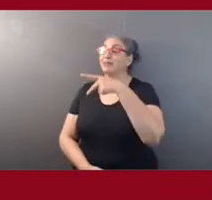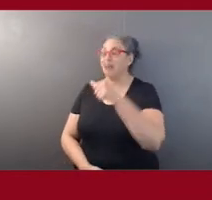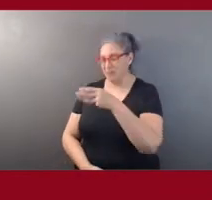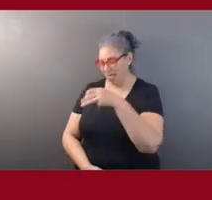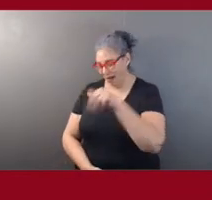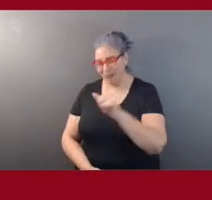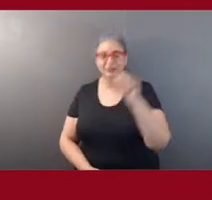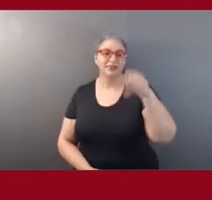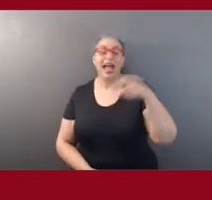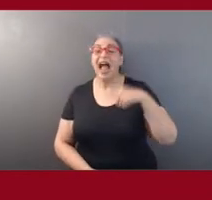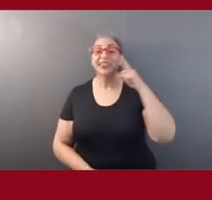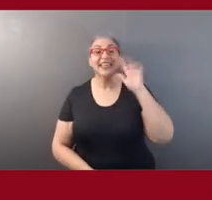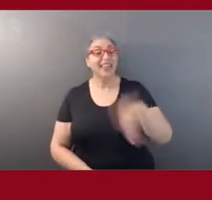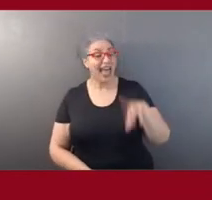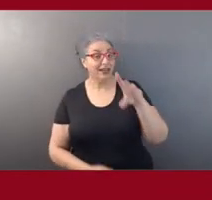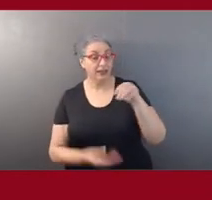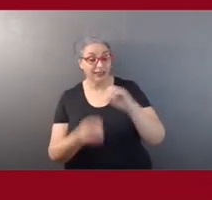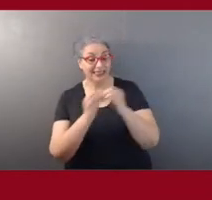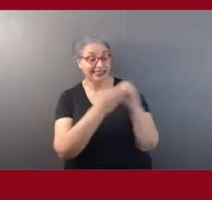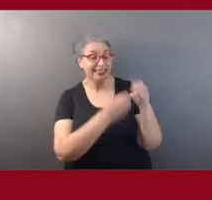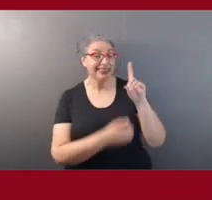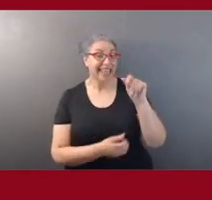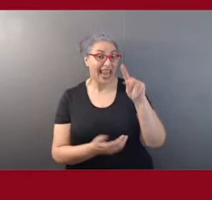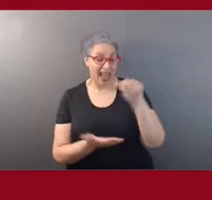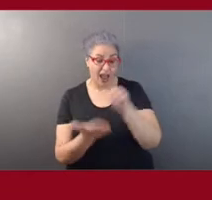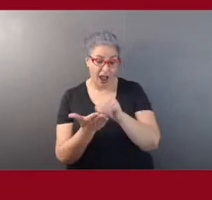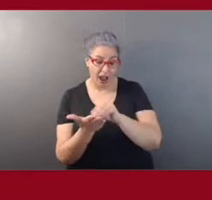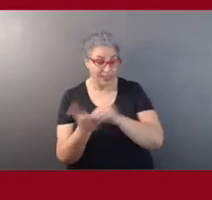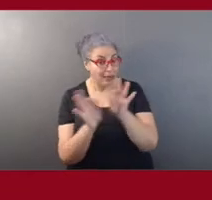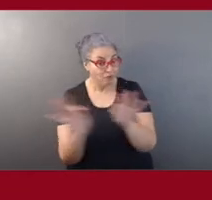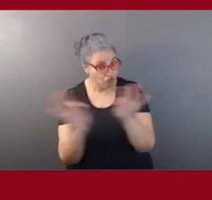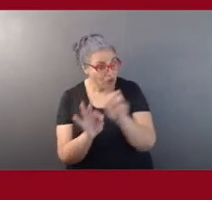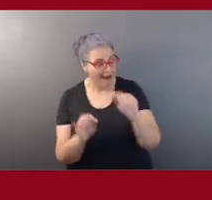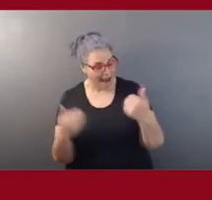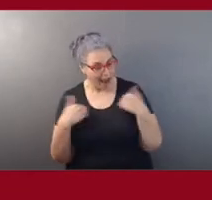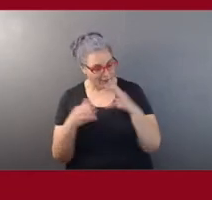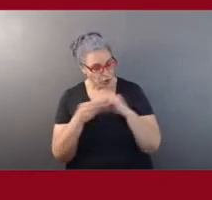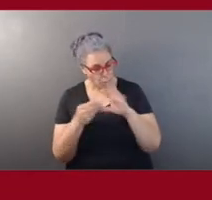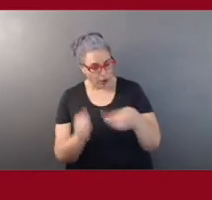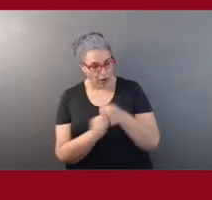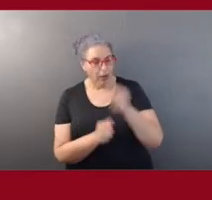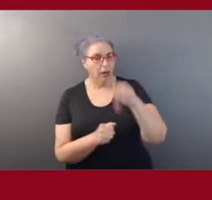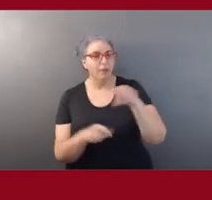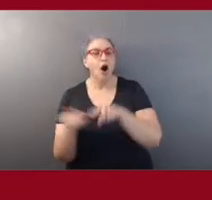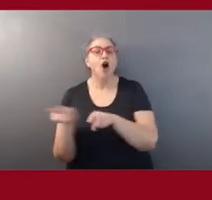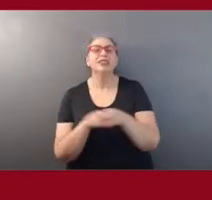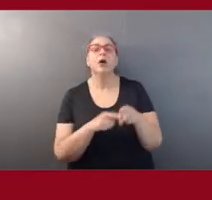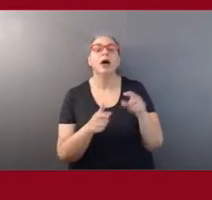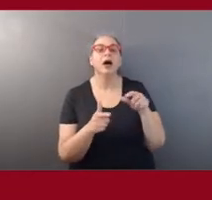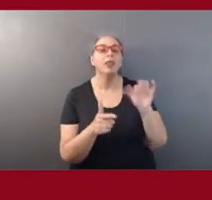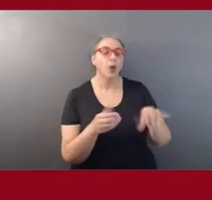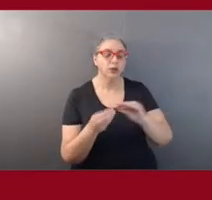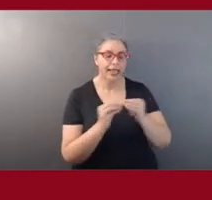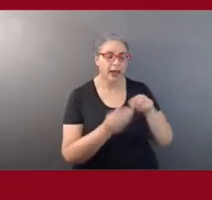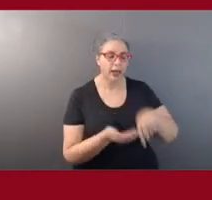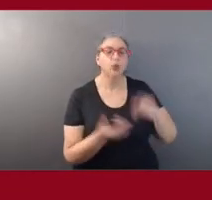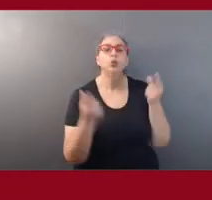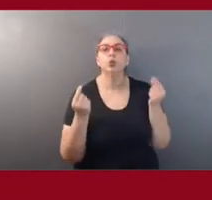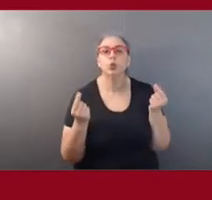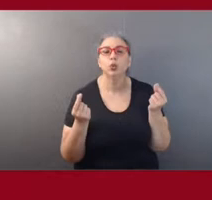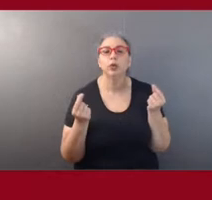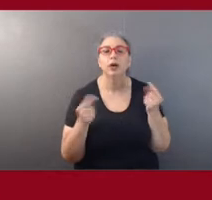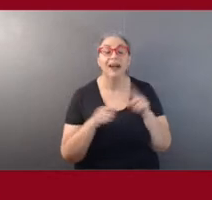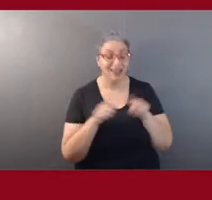on these platforms is incredibly important, and it tells a story, but it's also like, what do you do with that data? But then it's also, how are you creating